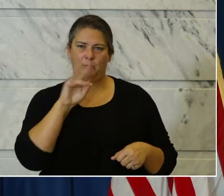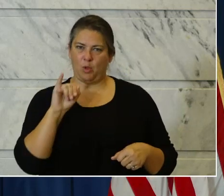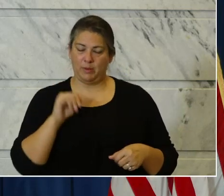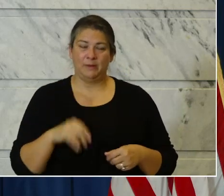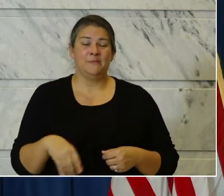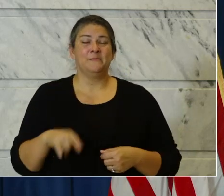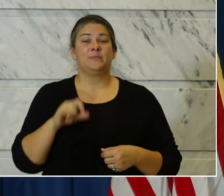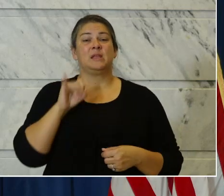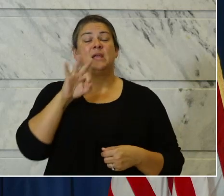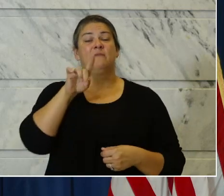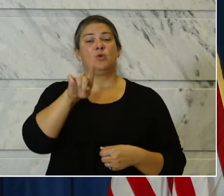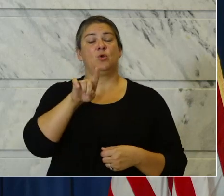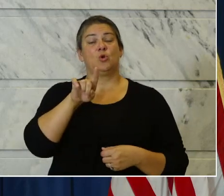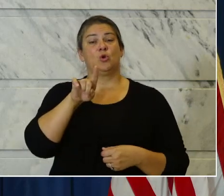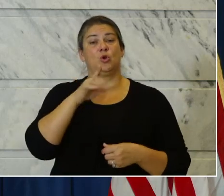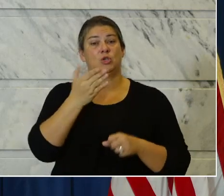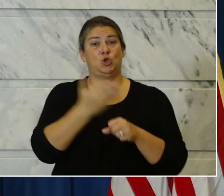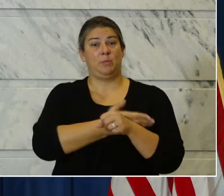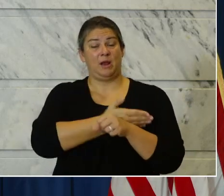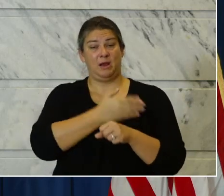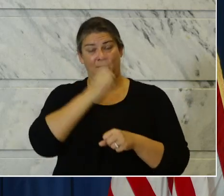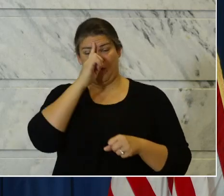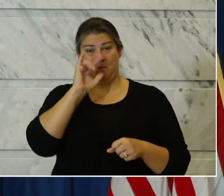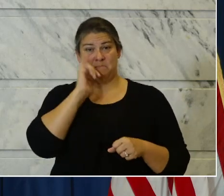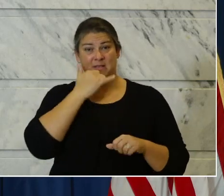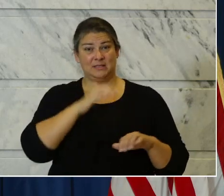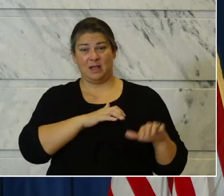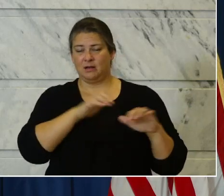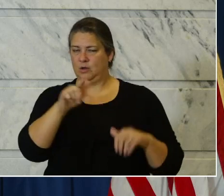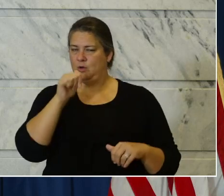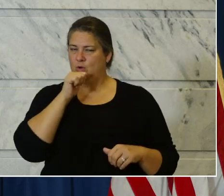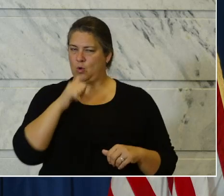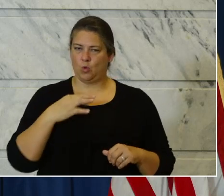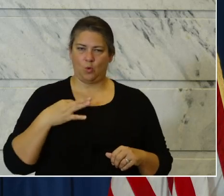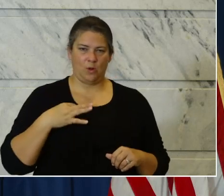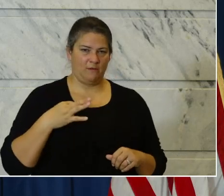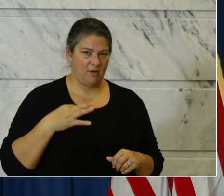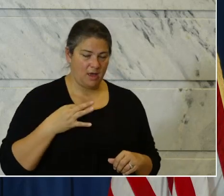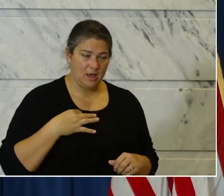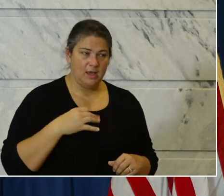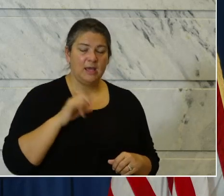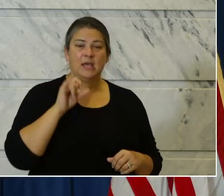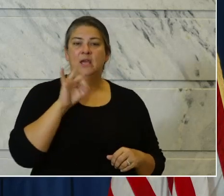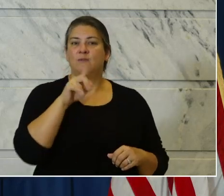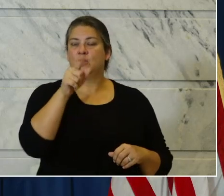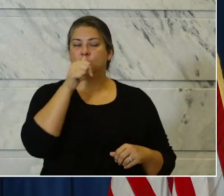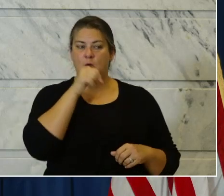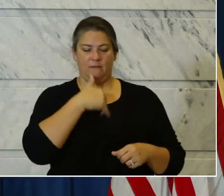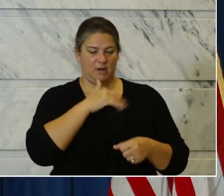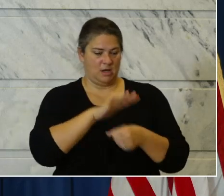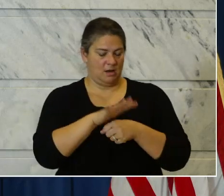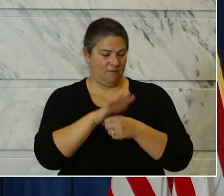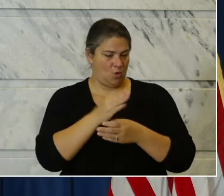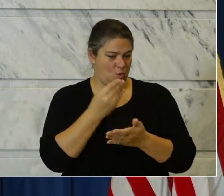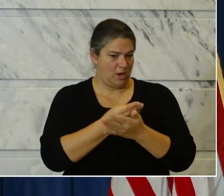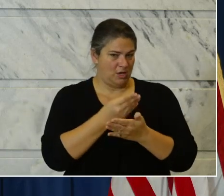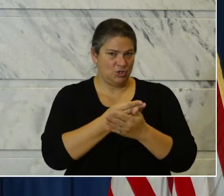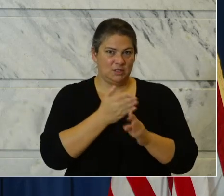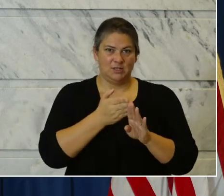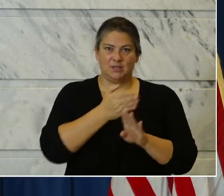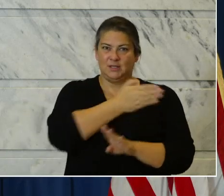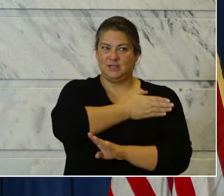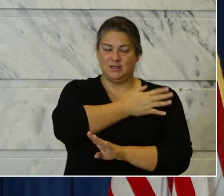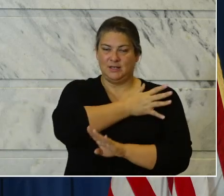If you're terminated for misconduct, you would not qualify for unemployment. If you didn't have sufficient wages in the prior